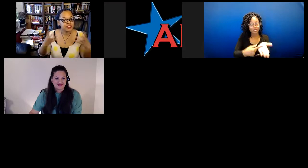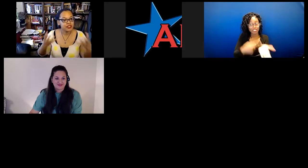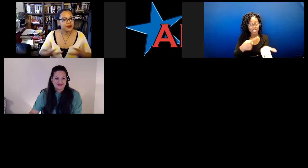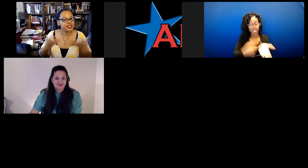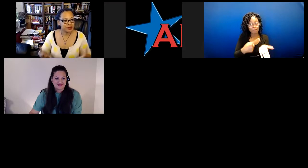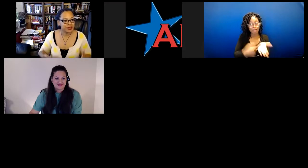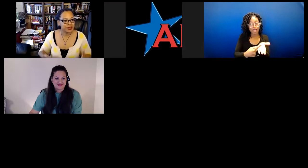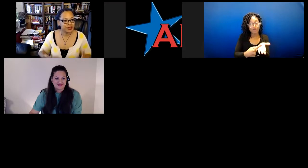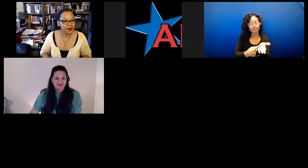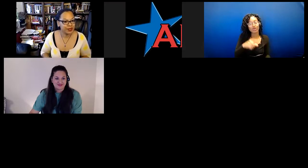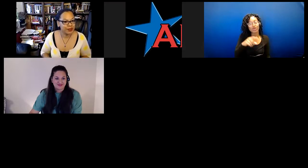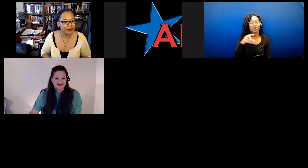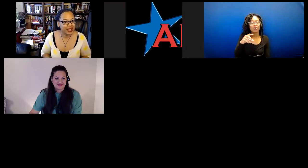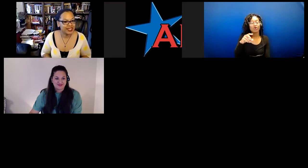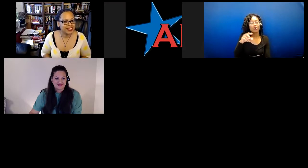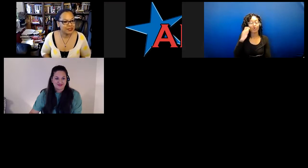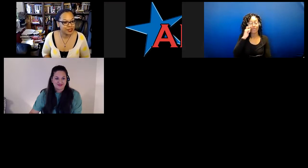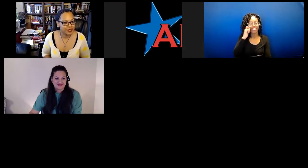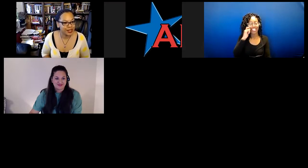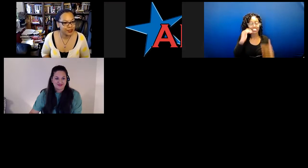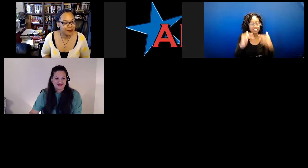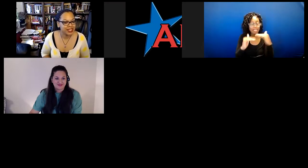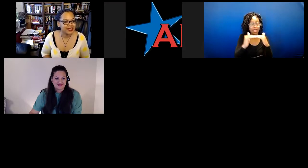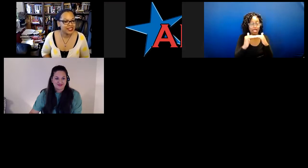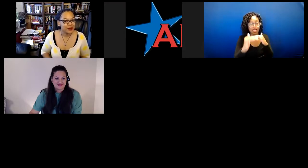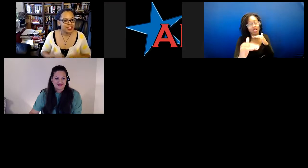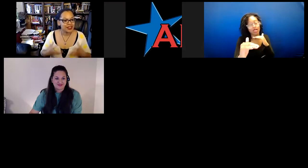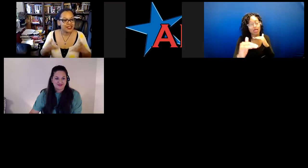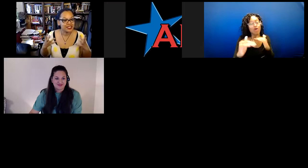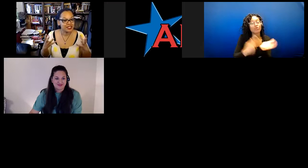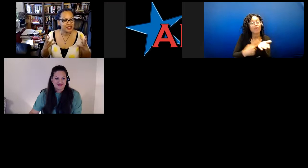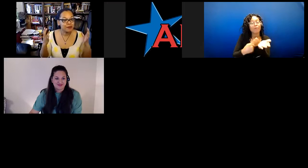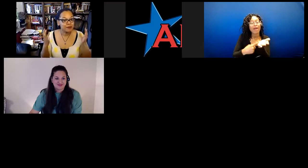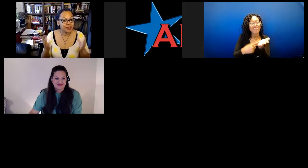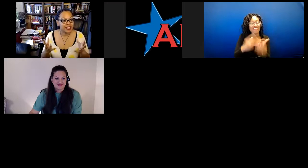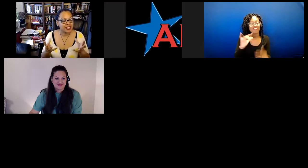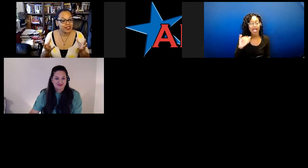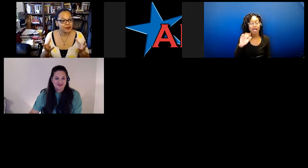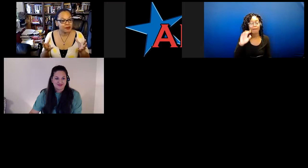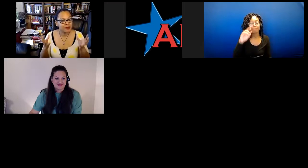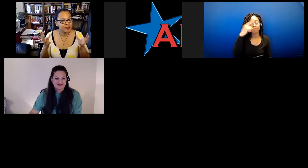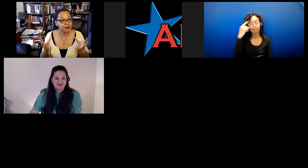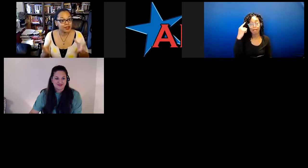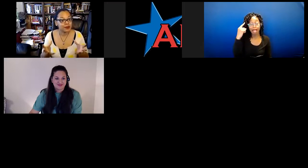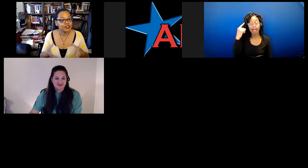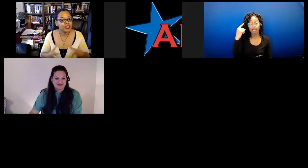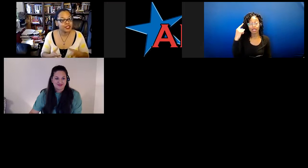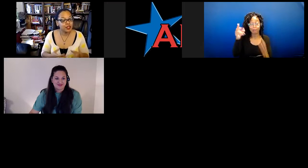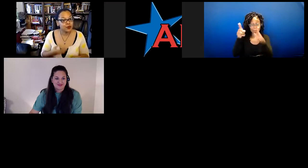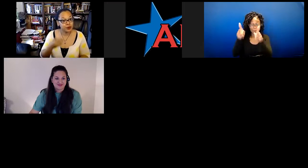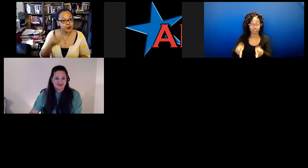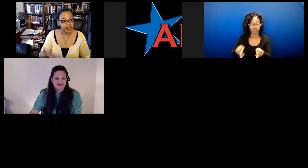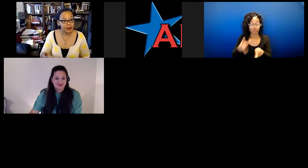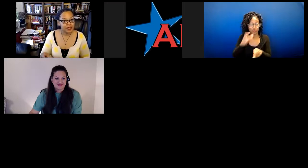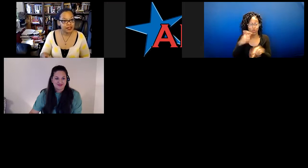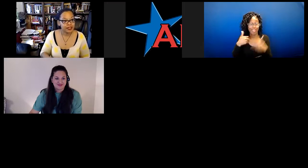there's always a story of Bradley Lomax and his brother Glenn Lomax, where this black person